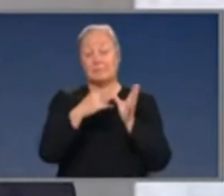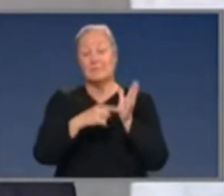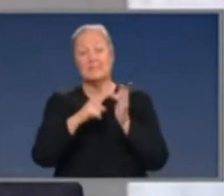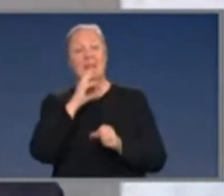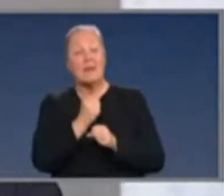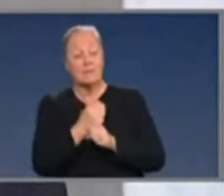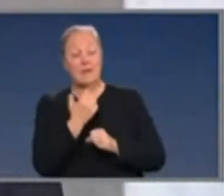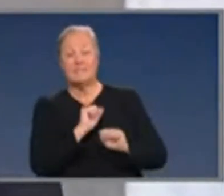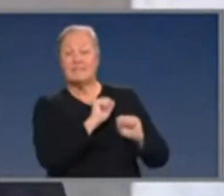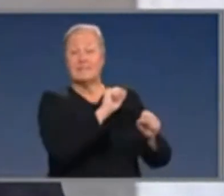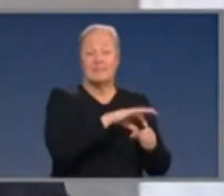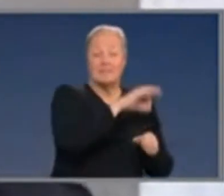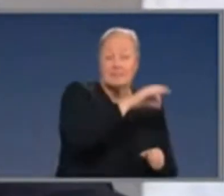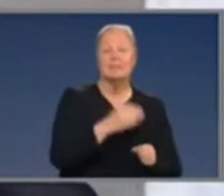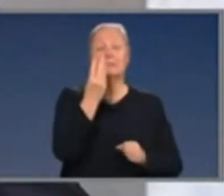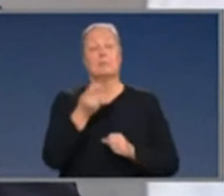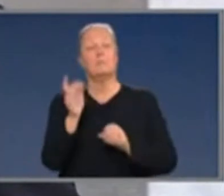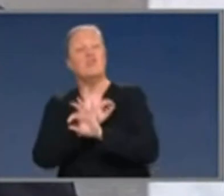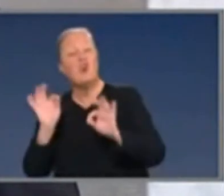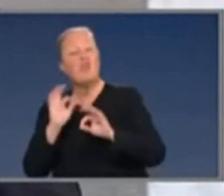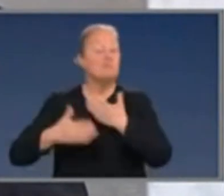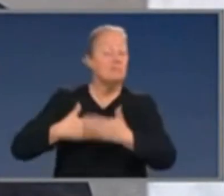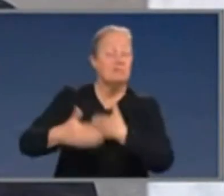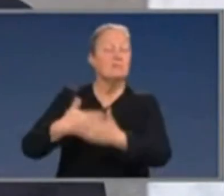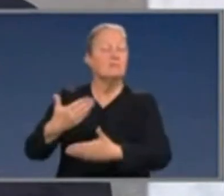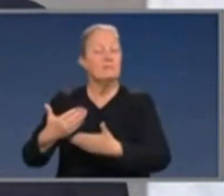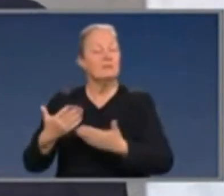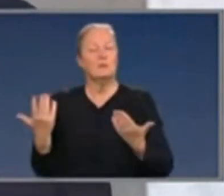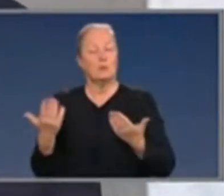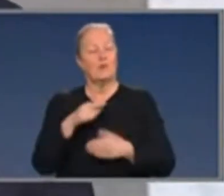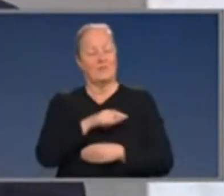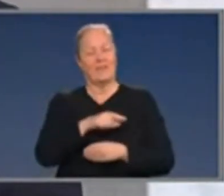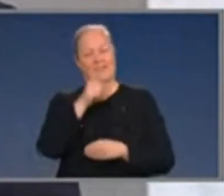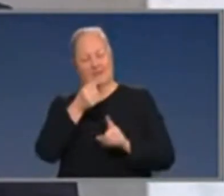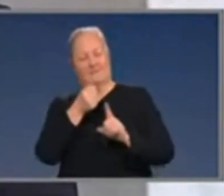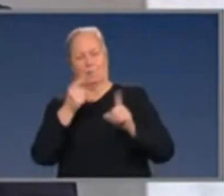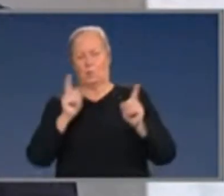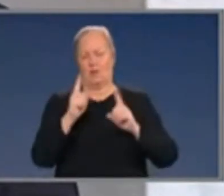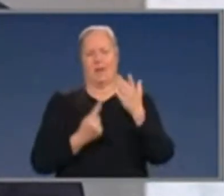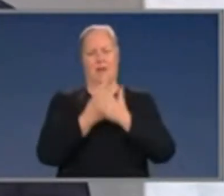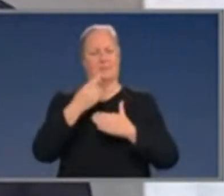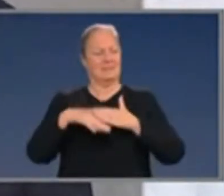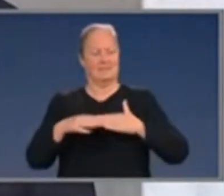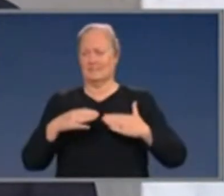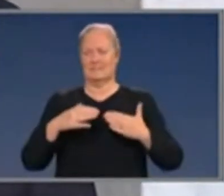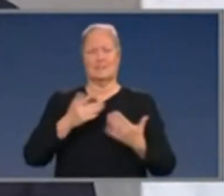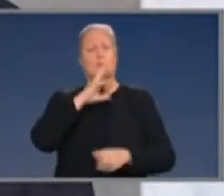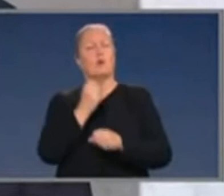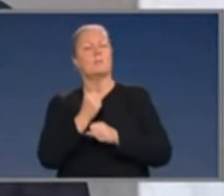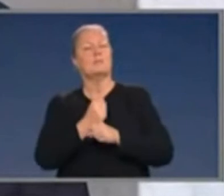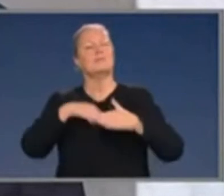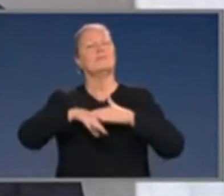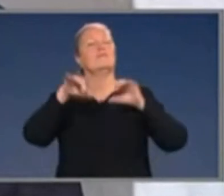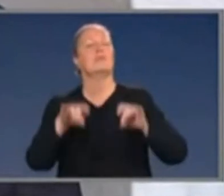going into elections, there are others who are not, and that influences the policy and political debate here in Australia as well. And I think we're